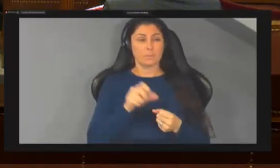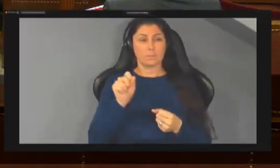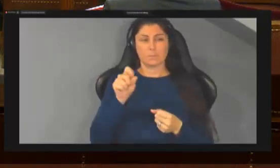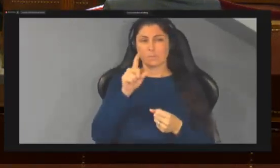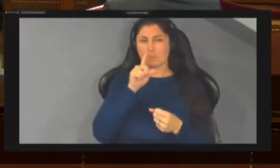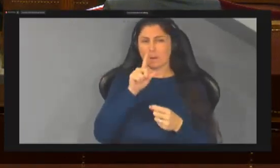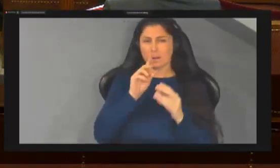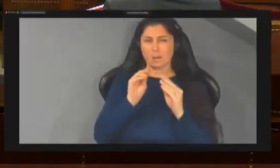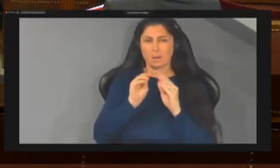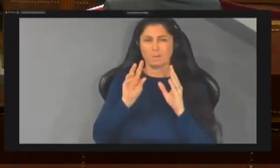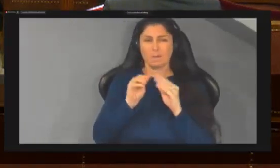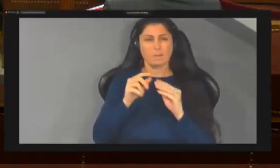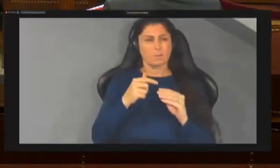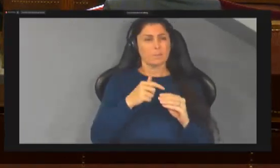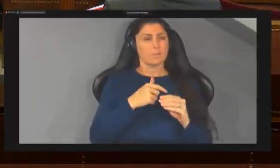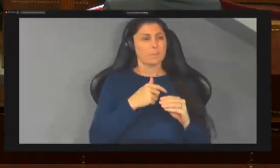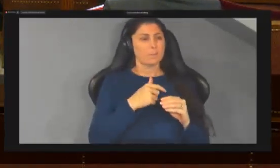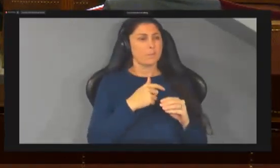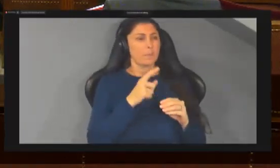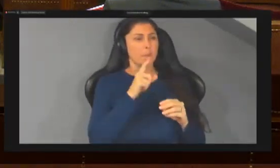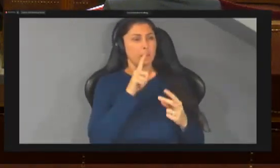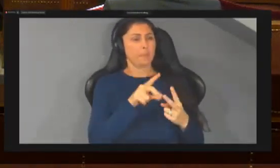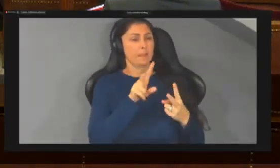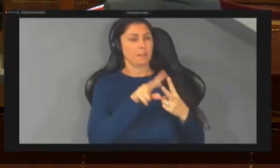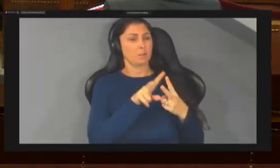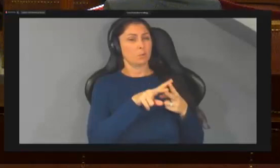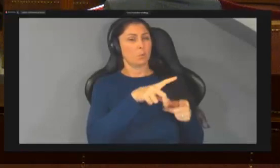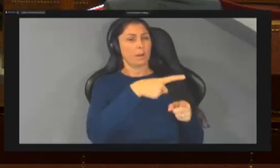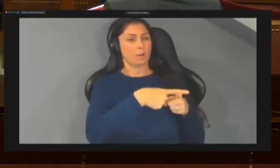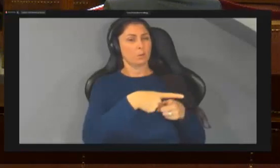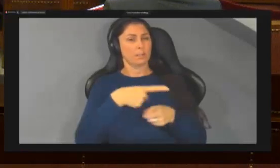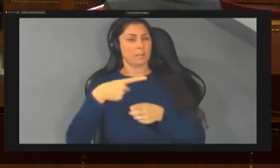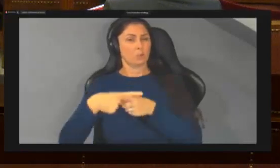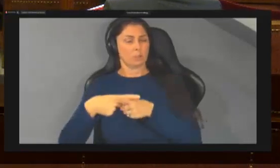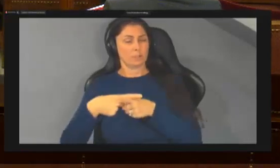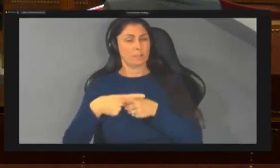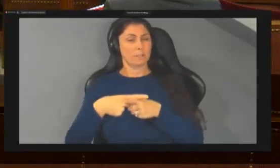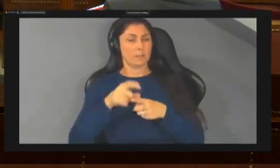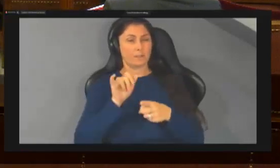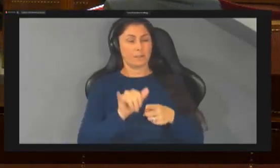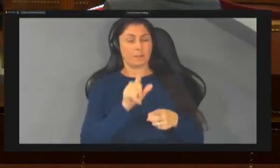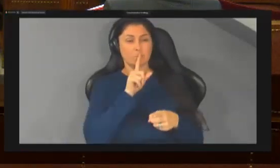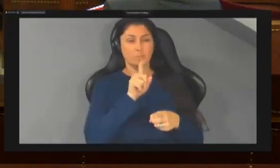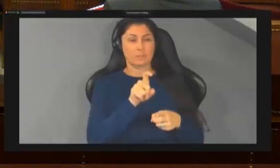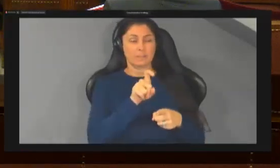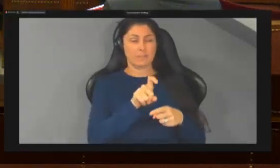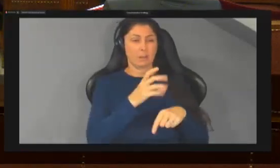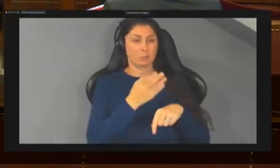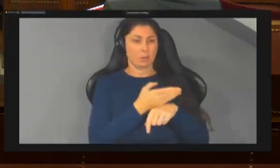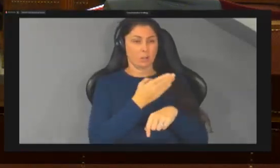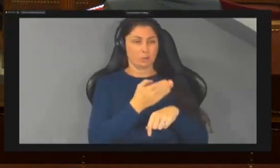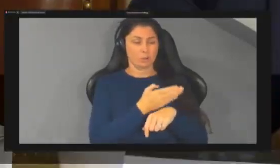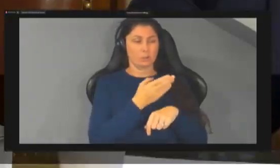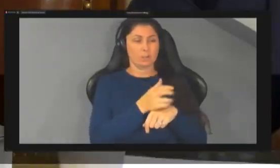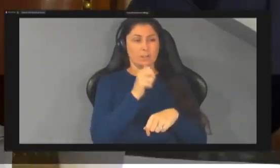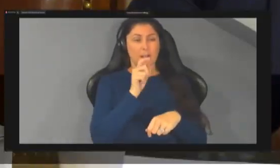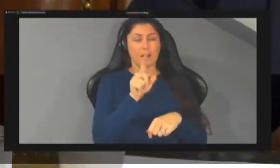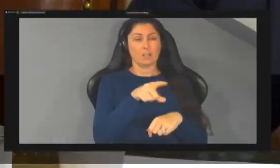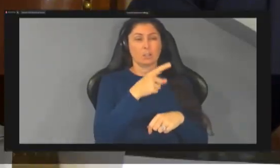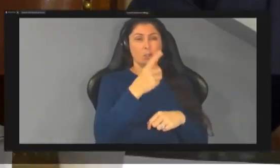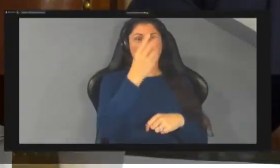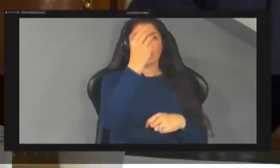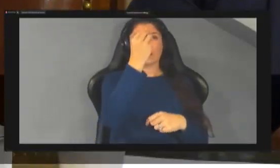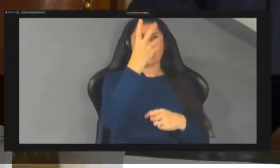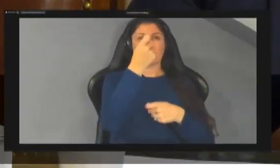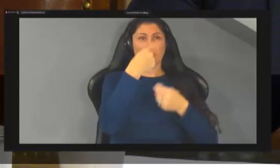Yeah. I'd be happy to clarify. So these are two intersections that are in desperate need of reconstruction, not just traffic signal replacement,